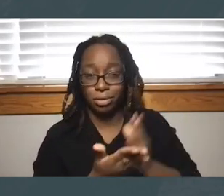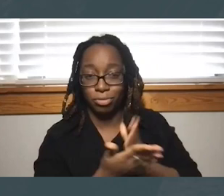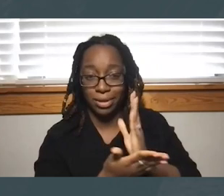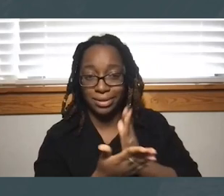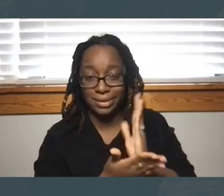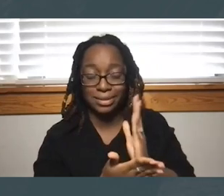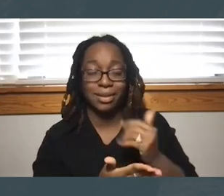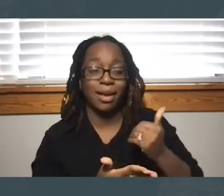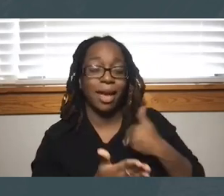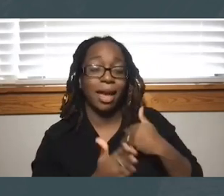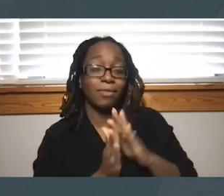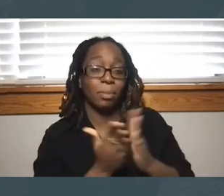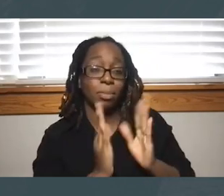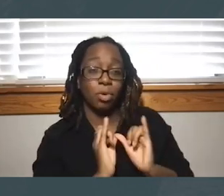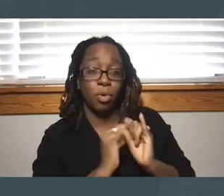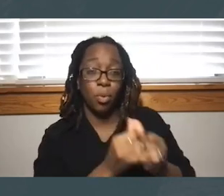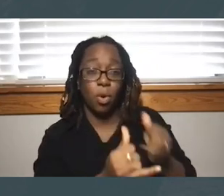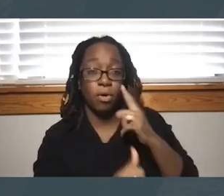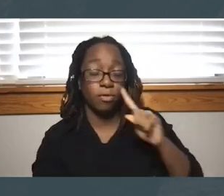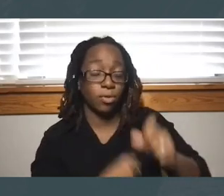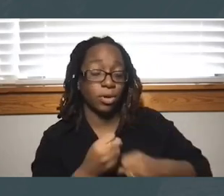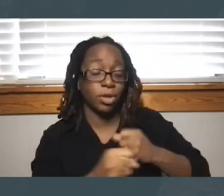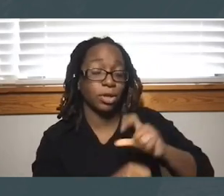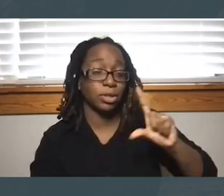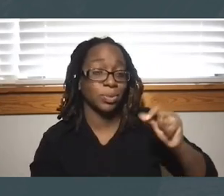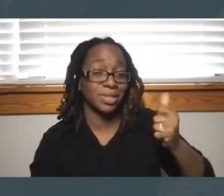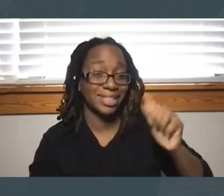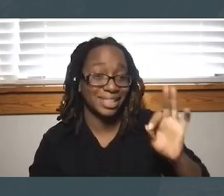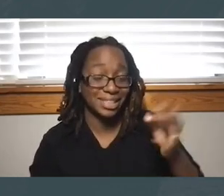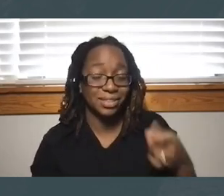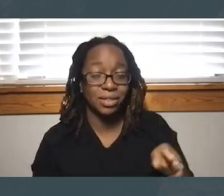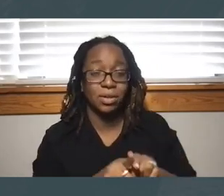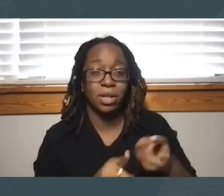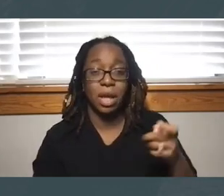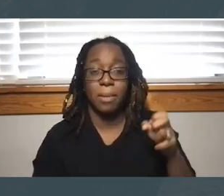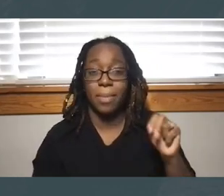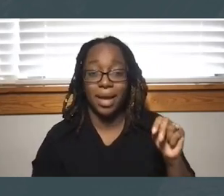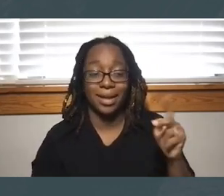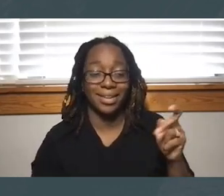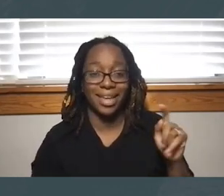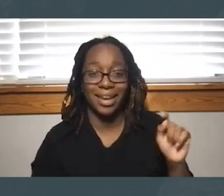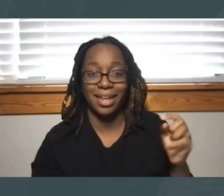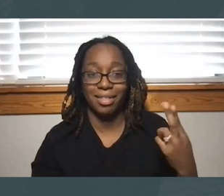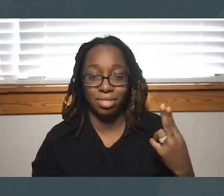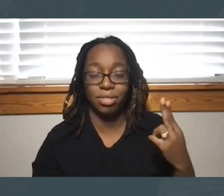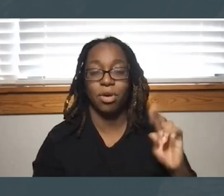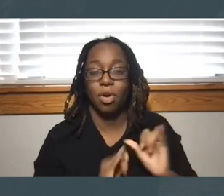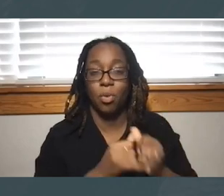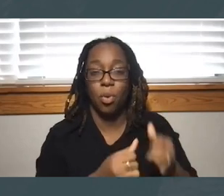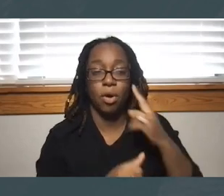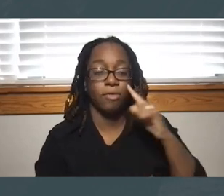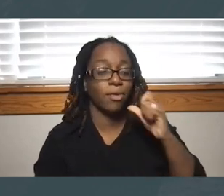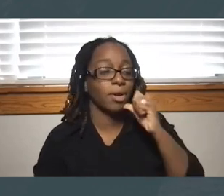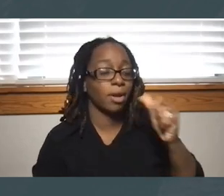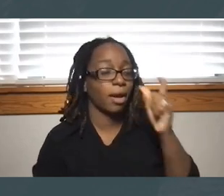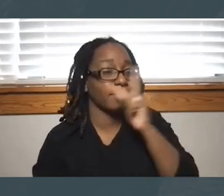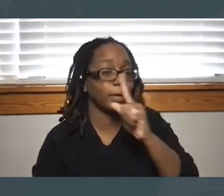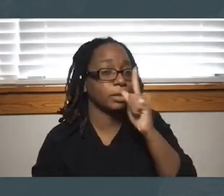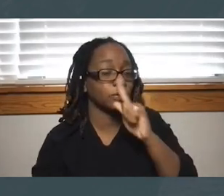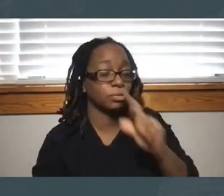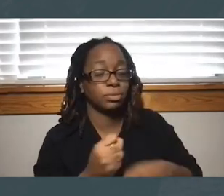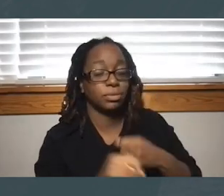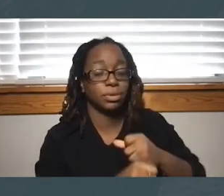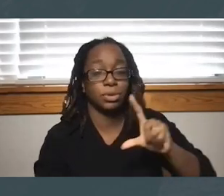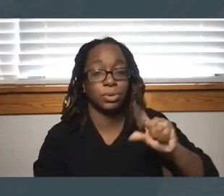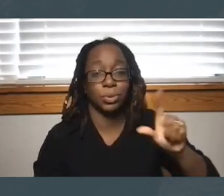Circle Award for Criticism in 2019 and the Penn John Kenneth Galbraith Award for Nonfiction in 2021.